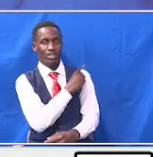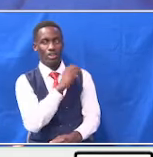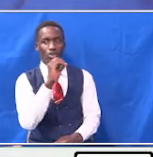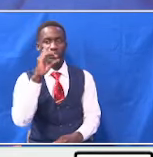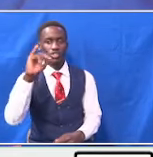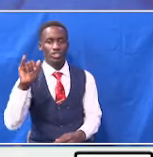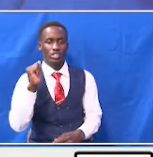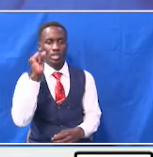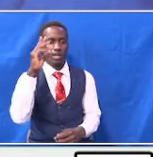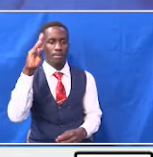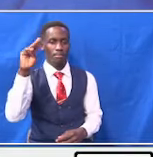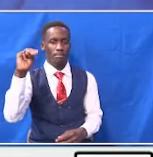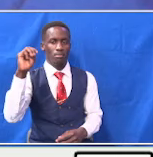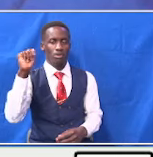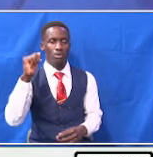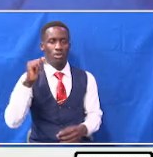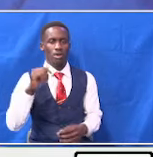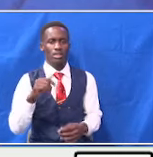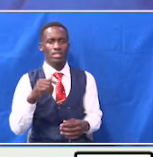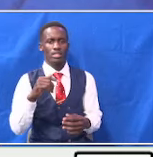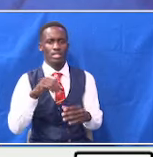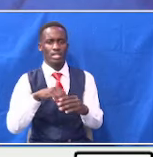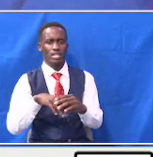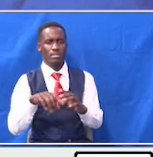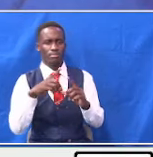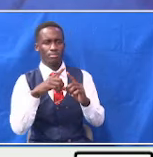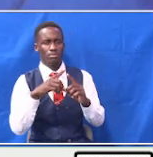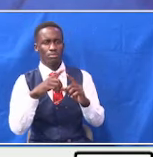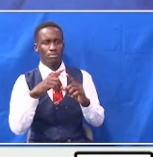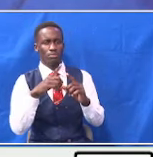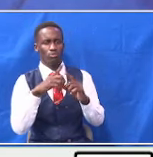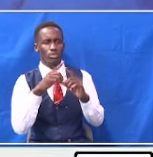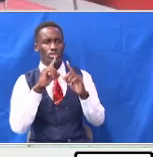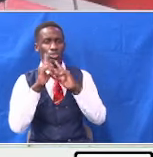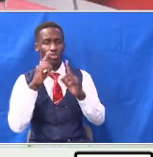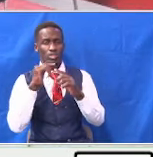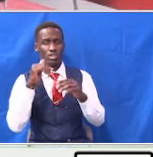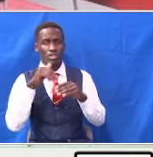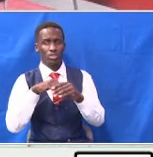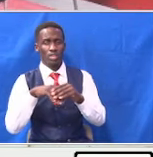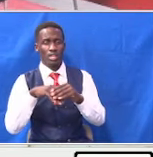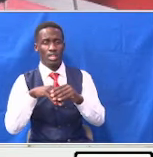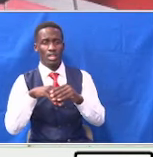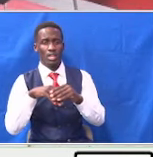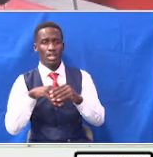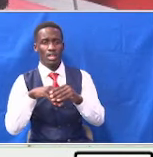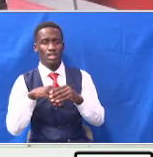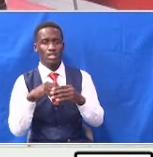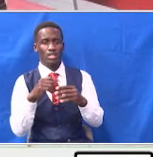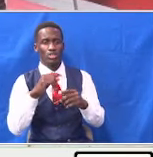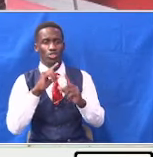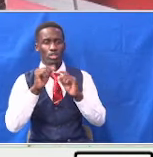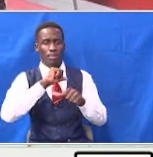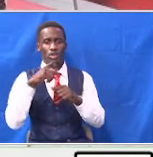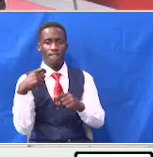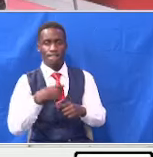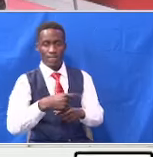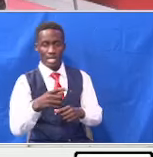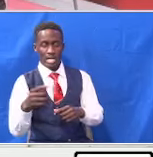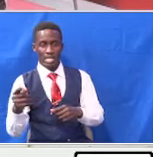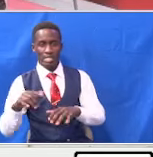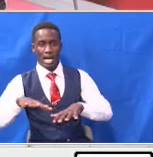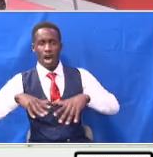where there was some focus on subsidized fertilizers and increased agricultural yields. How can stakeholders like researchers, such